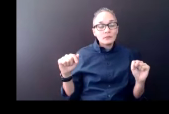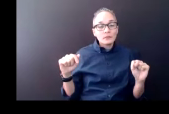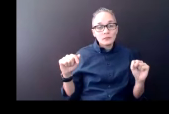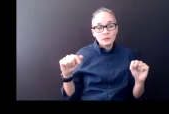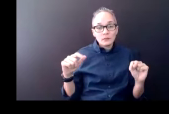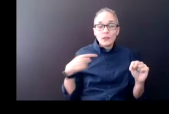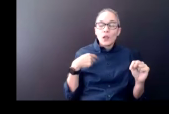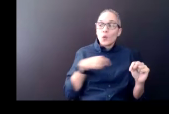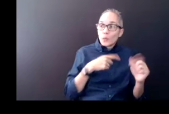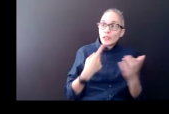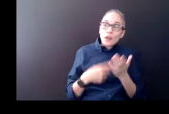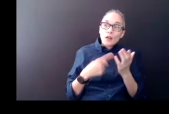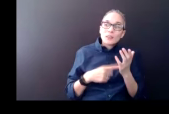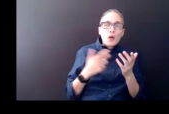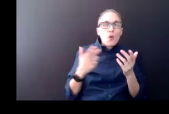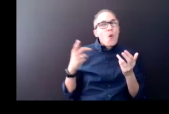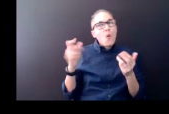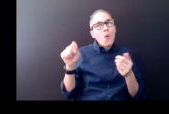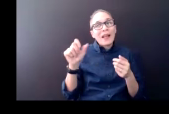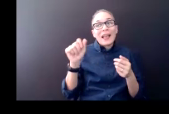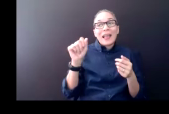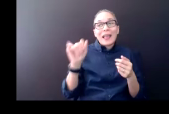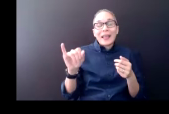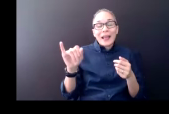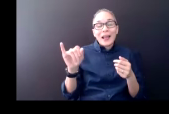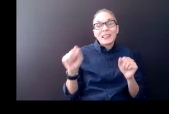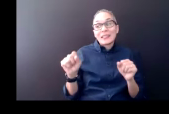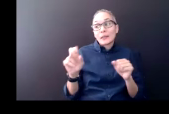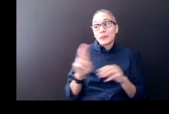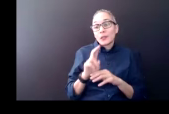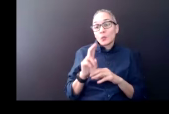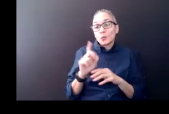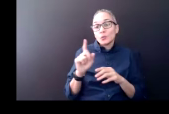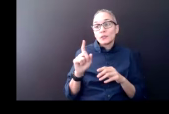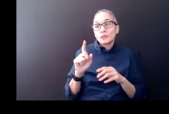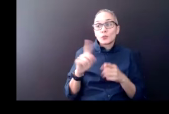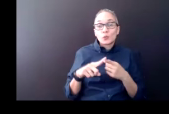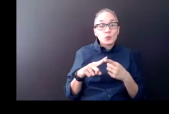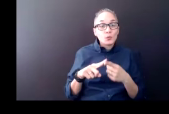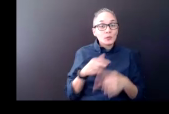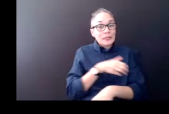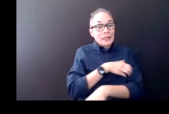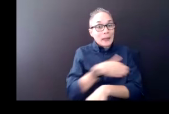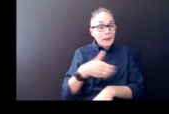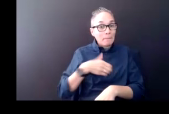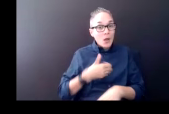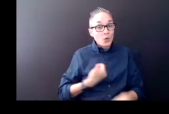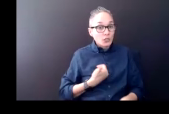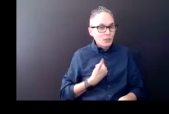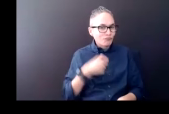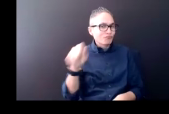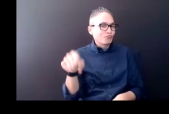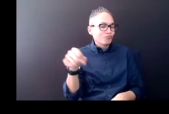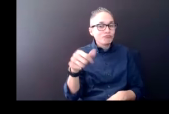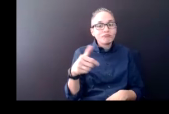this, we talked about how, yeah, it's not like we can use AI to empower ourselves and to have